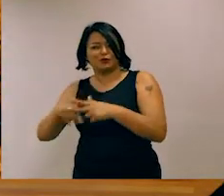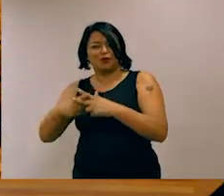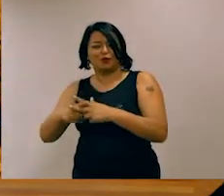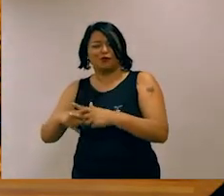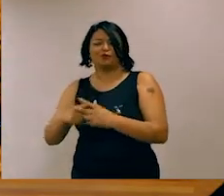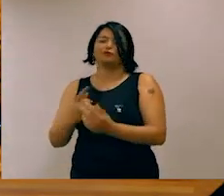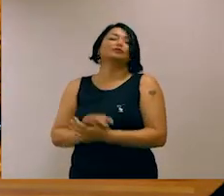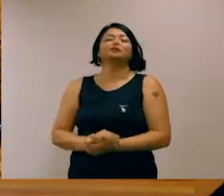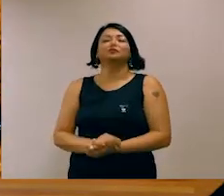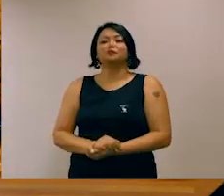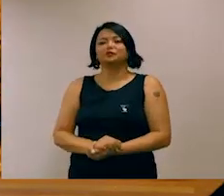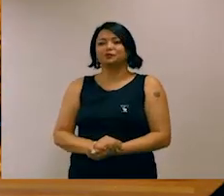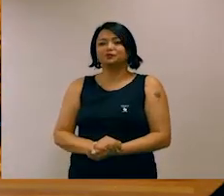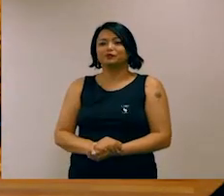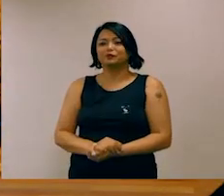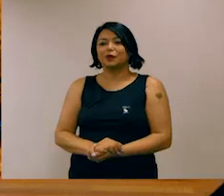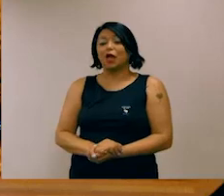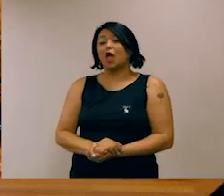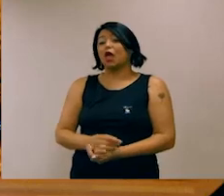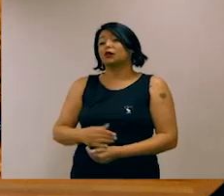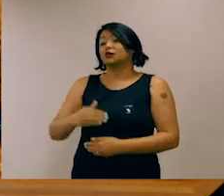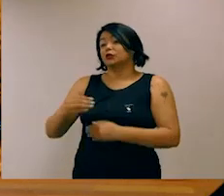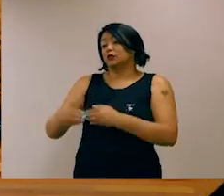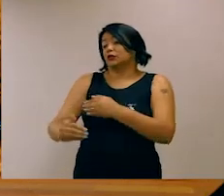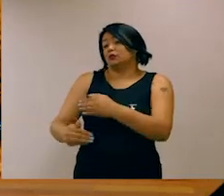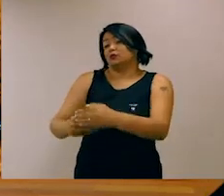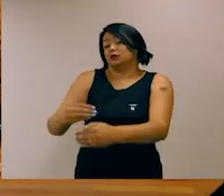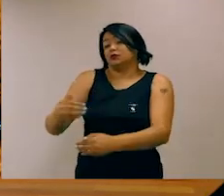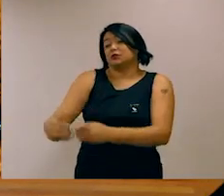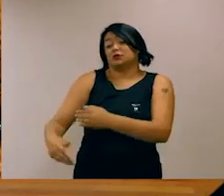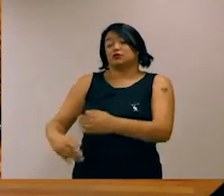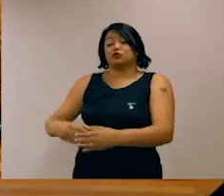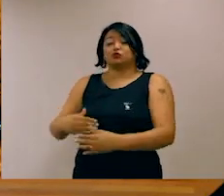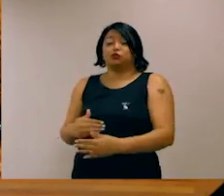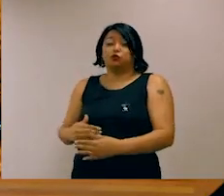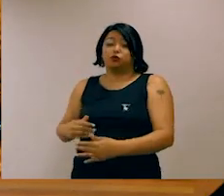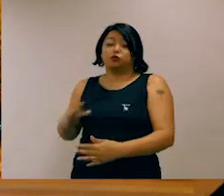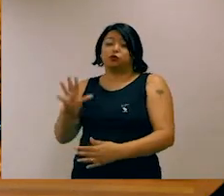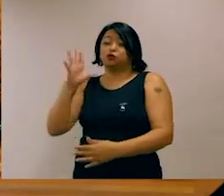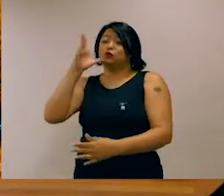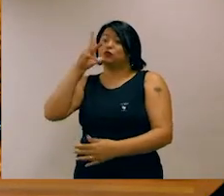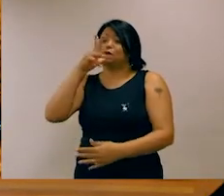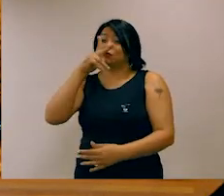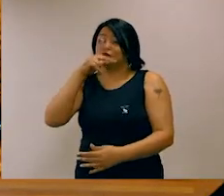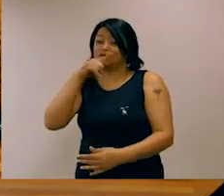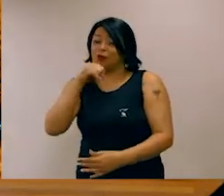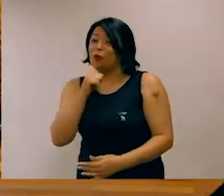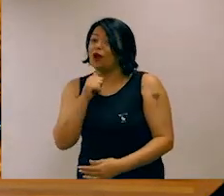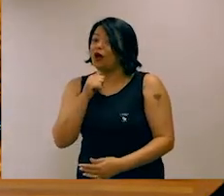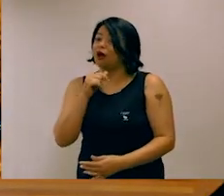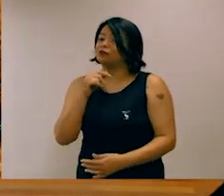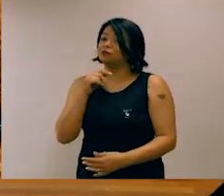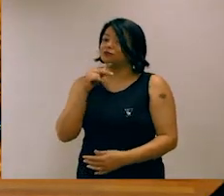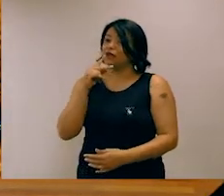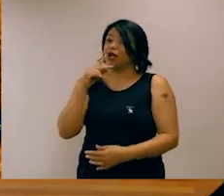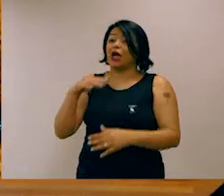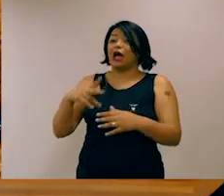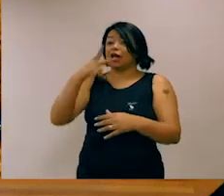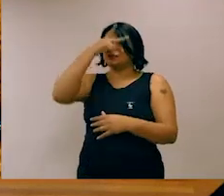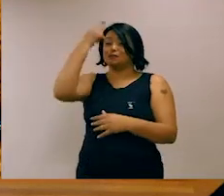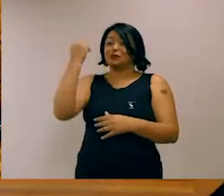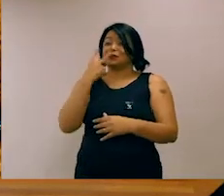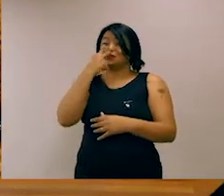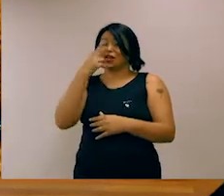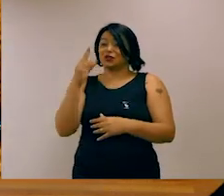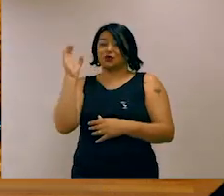I mean, people often think, okay, nudges are really small things that you make in the environment, so it's easy. It's maybe easy